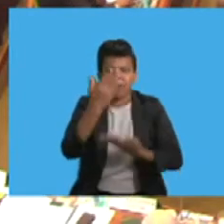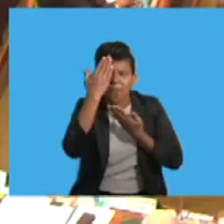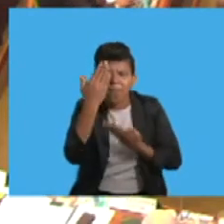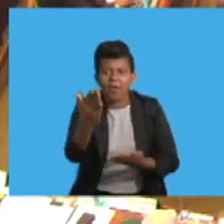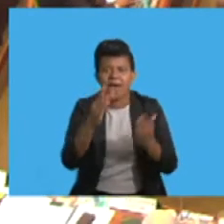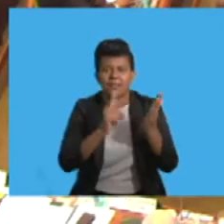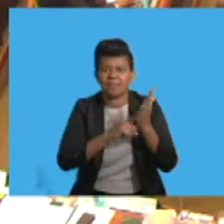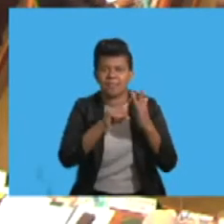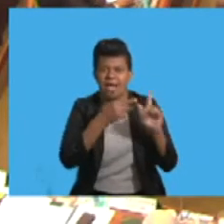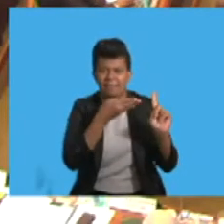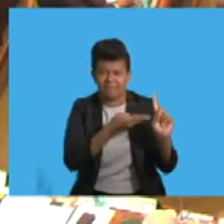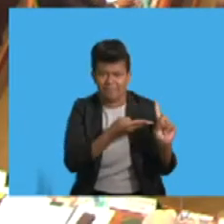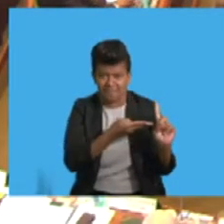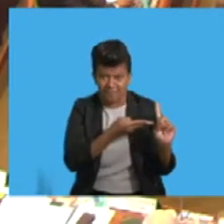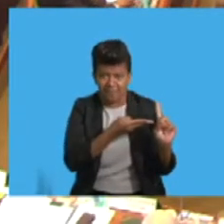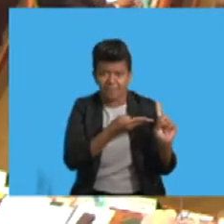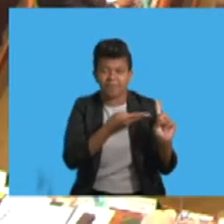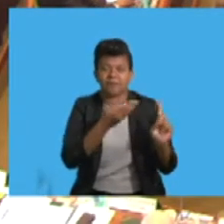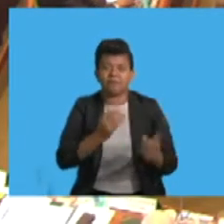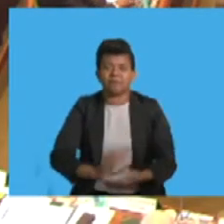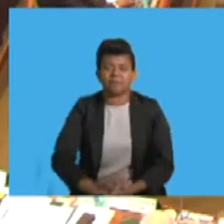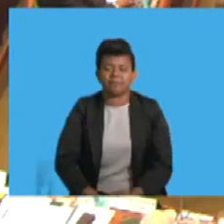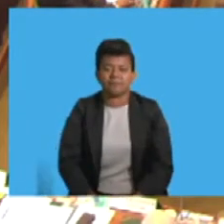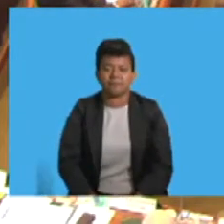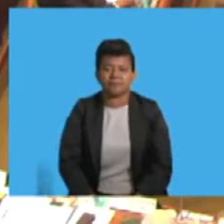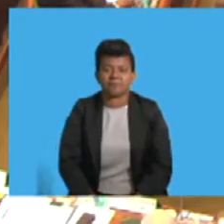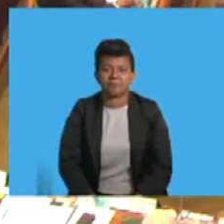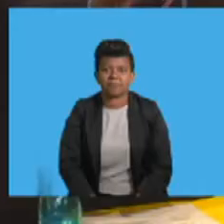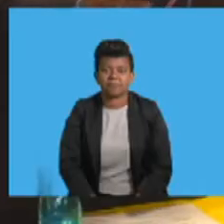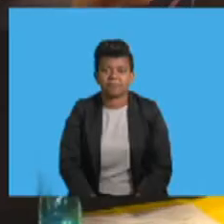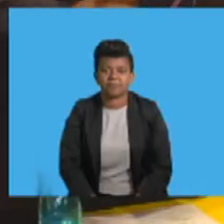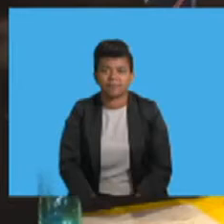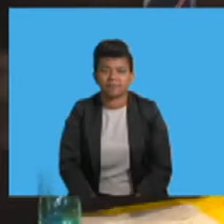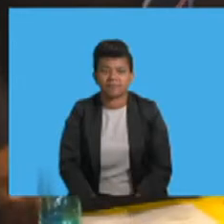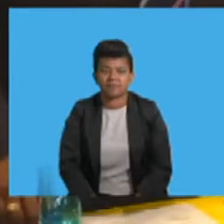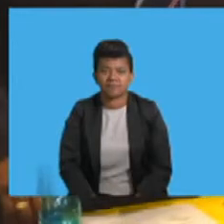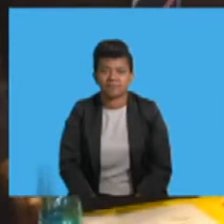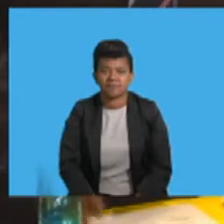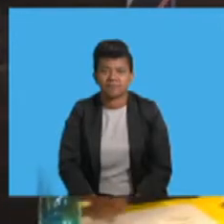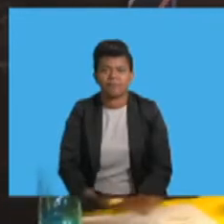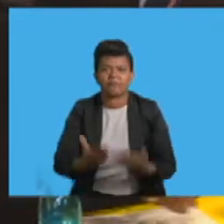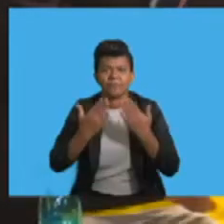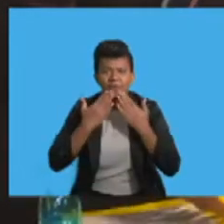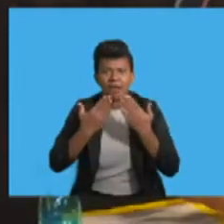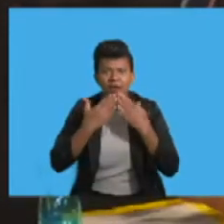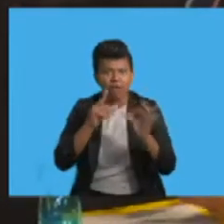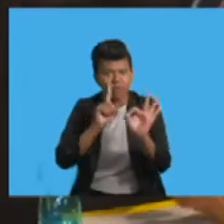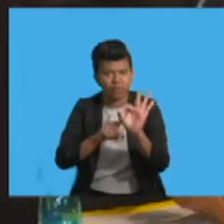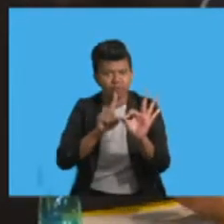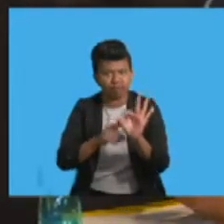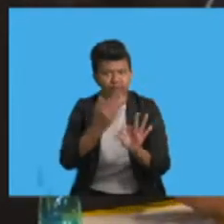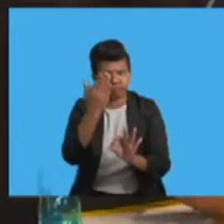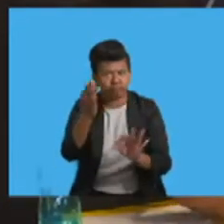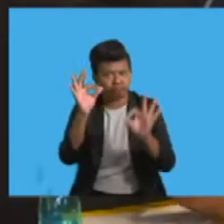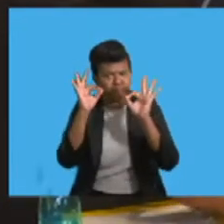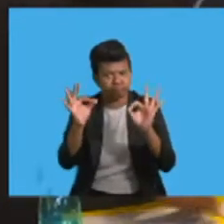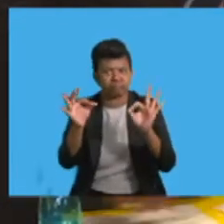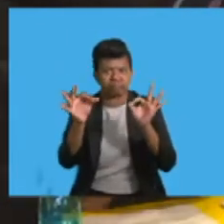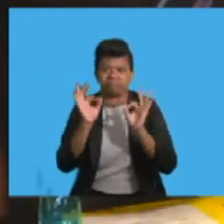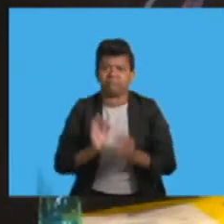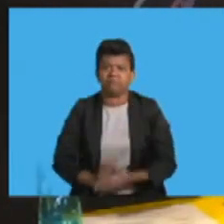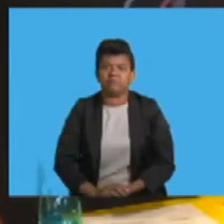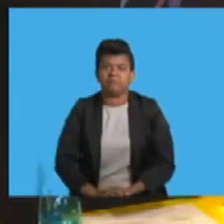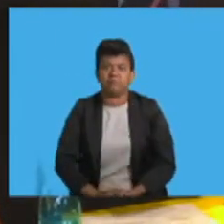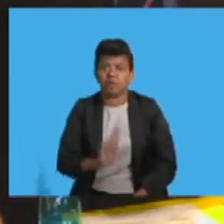Thank you, Honourable Speaker. Honourable Speaker, I thank the Honourable Member for the question, and in response,